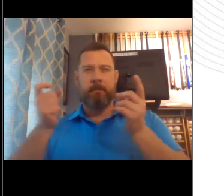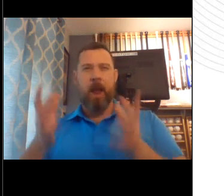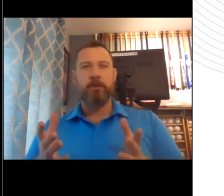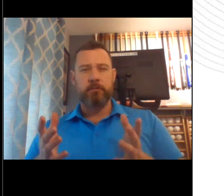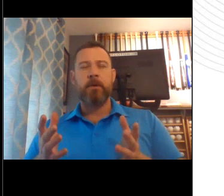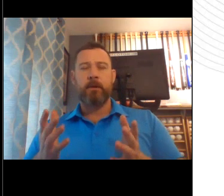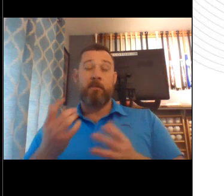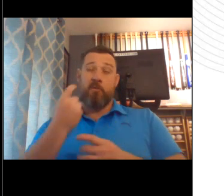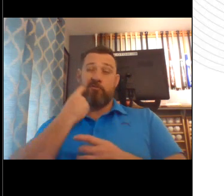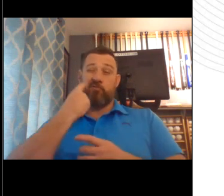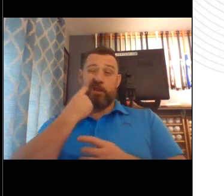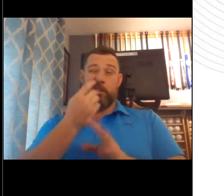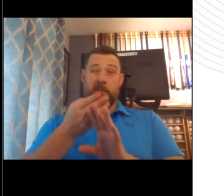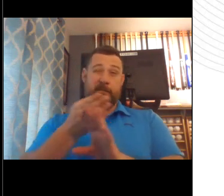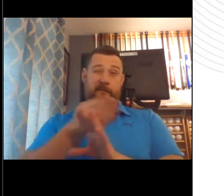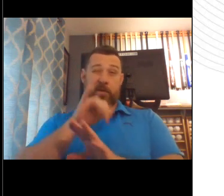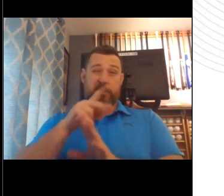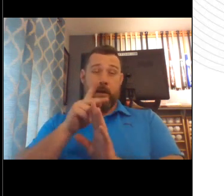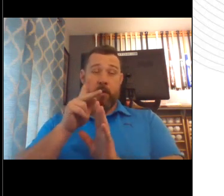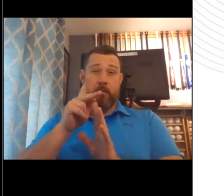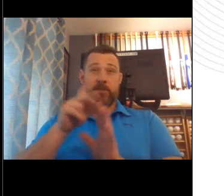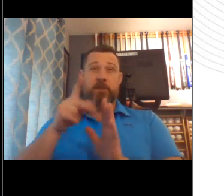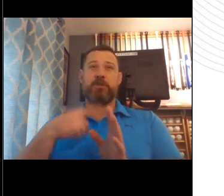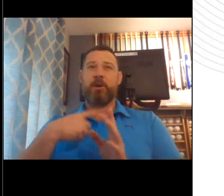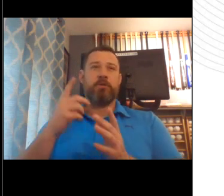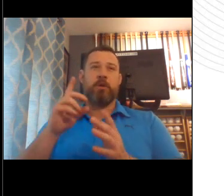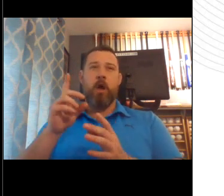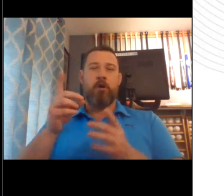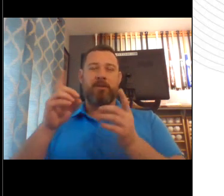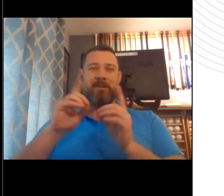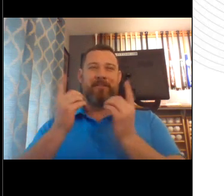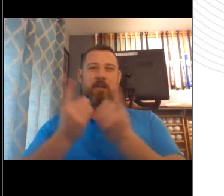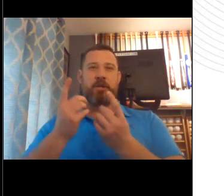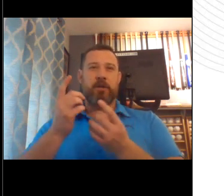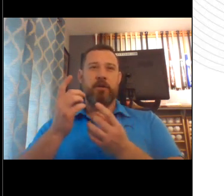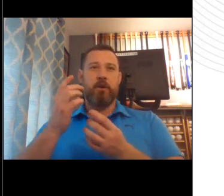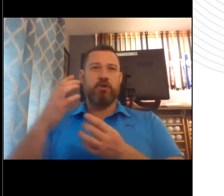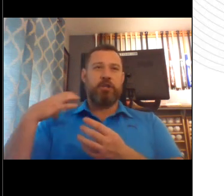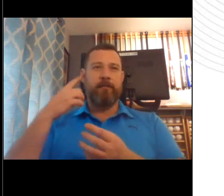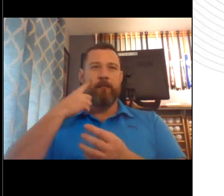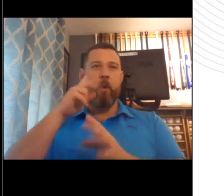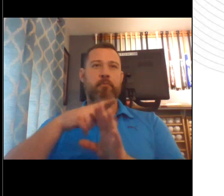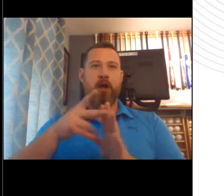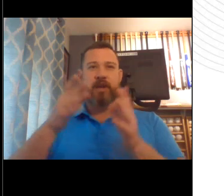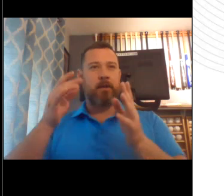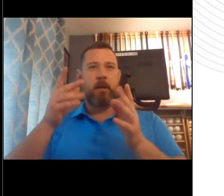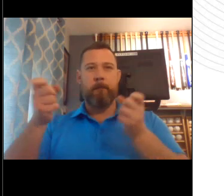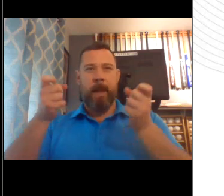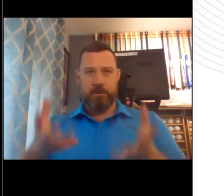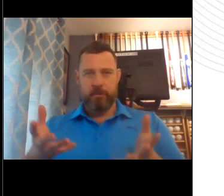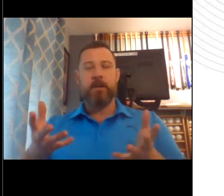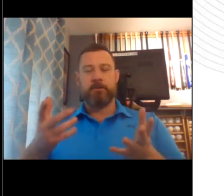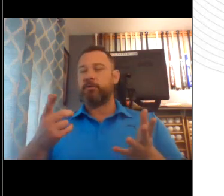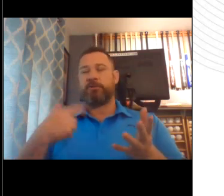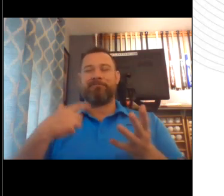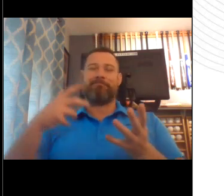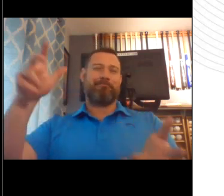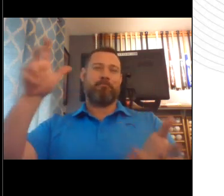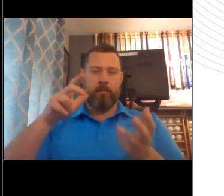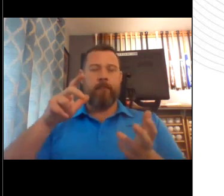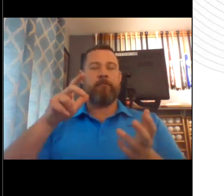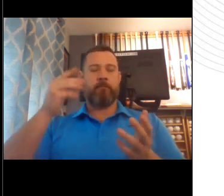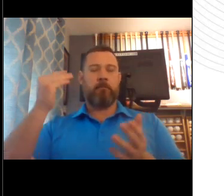most recently, prior to this position, she was our Division Chief for Project Management. And so she brings a wealth of knowledge and experience to this position.